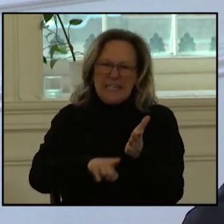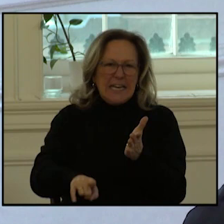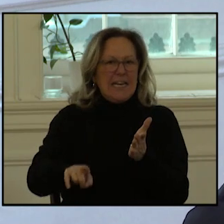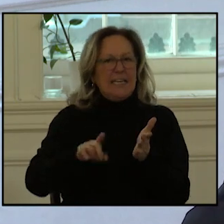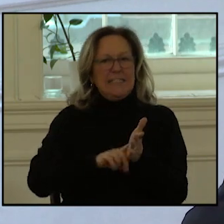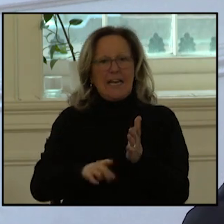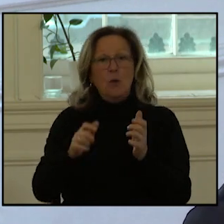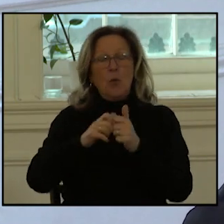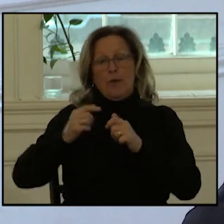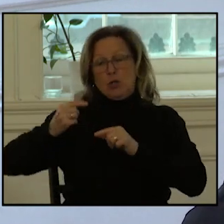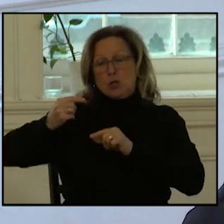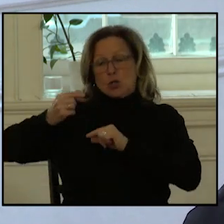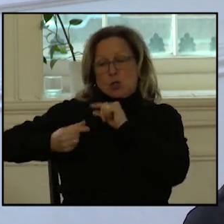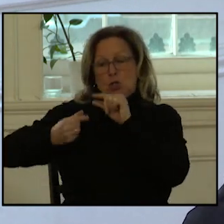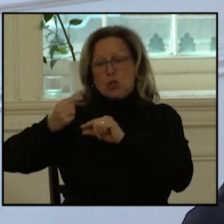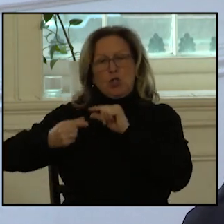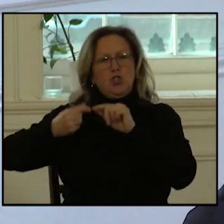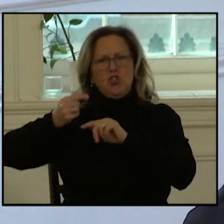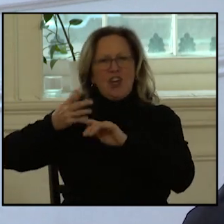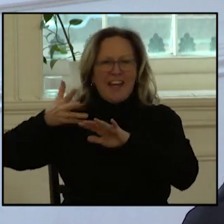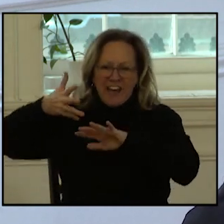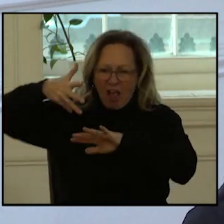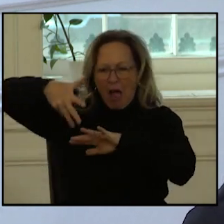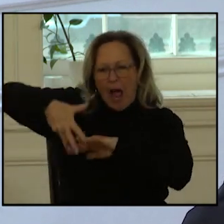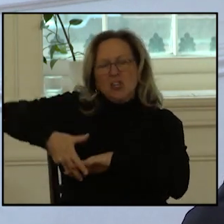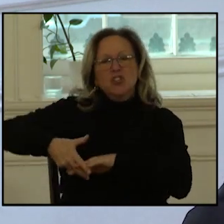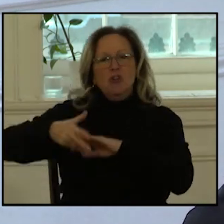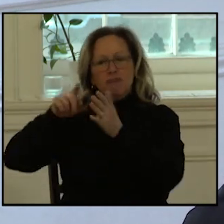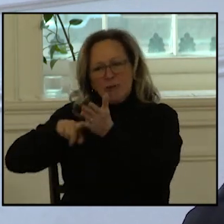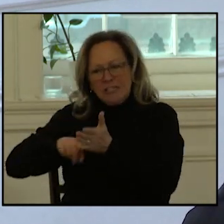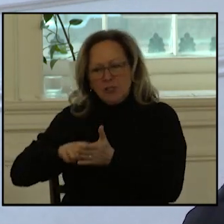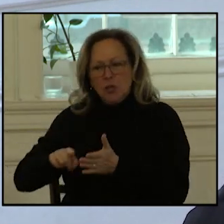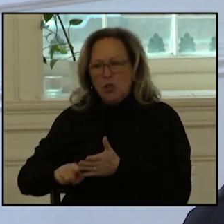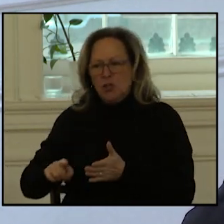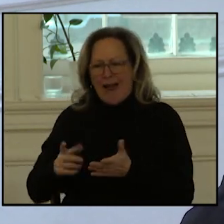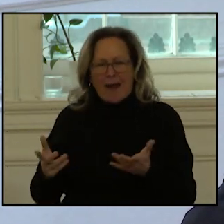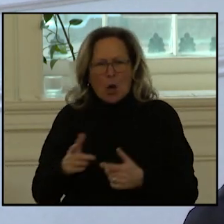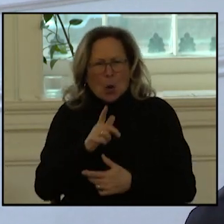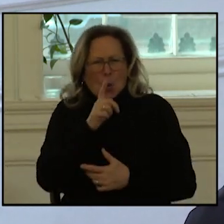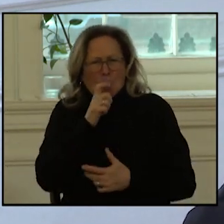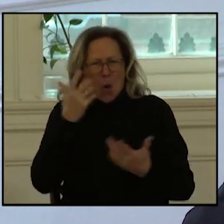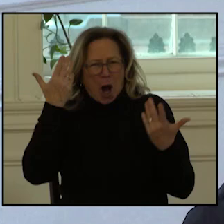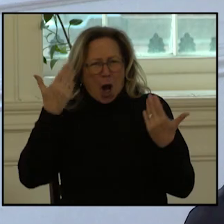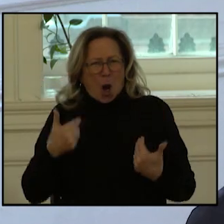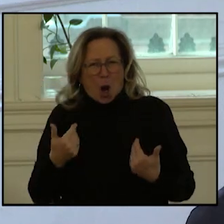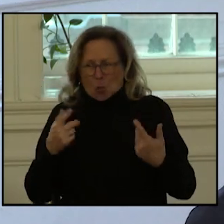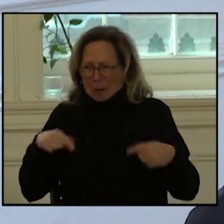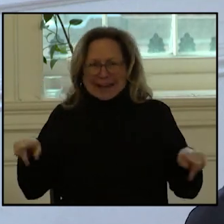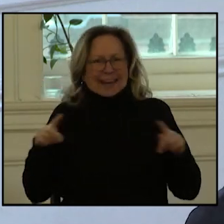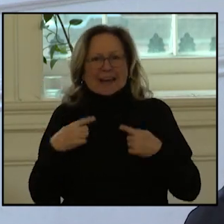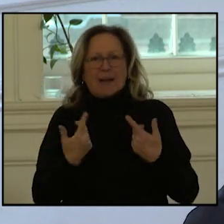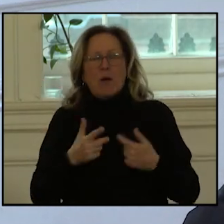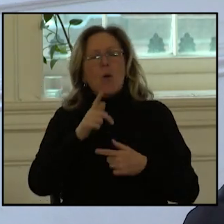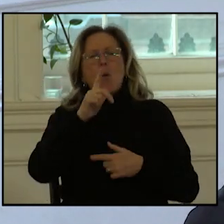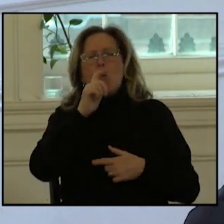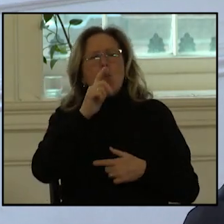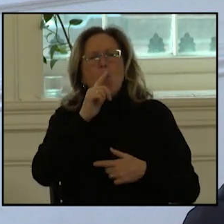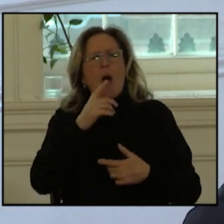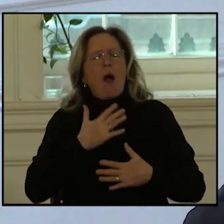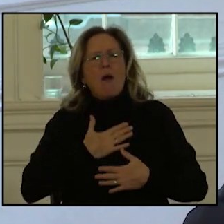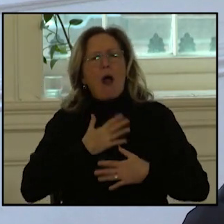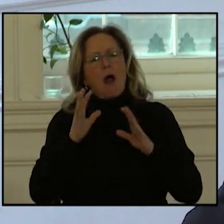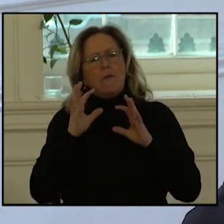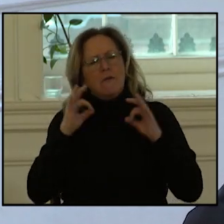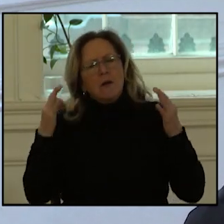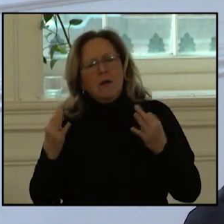genealogical, all kinds of research done on who are we, right? Where did we come from? Who are our relatives? What's our